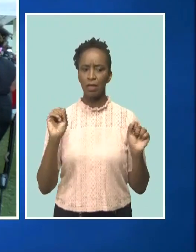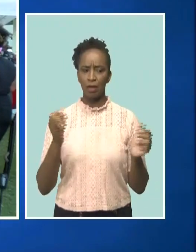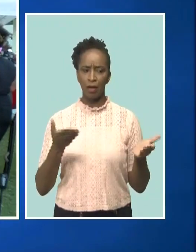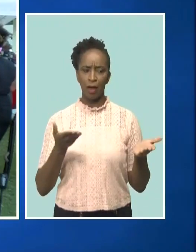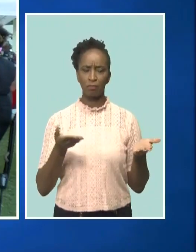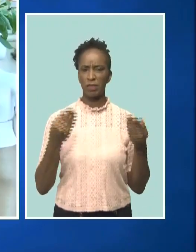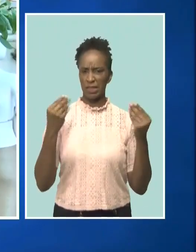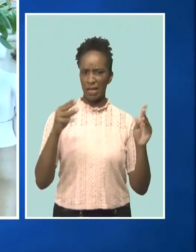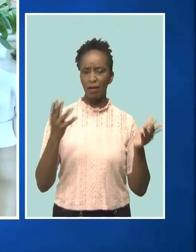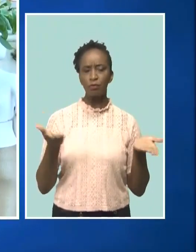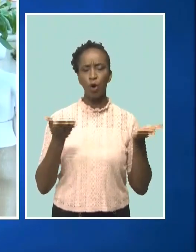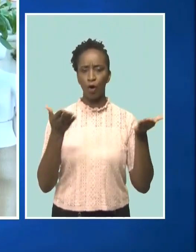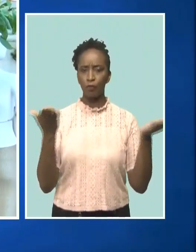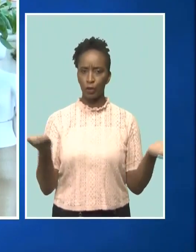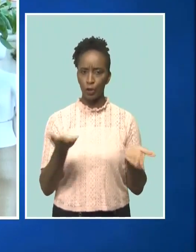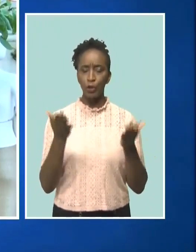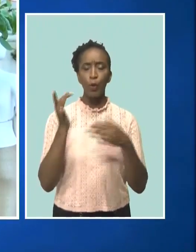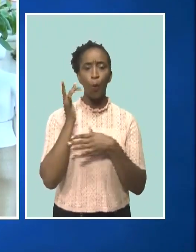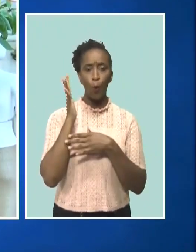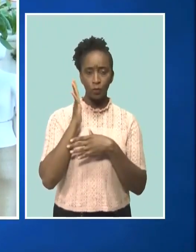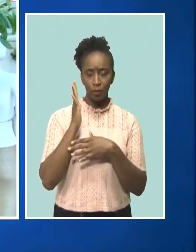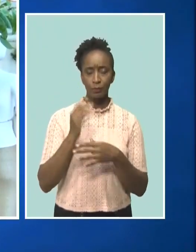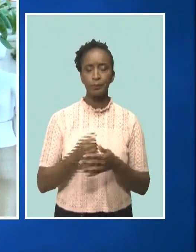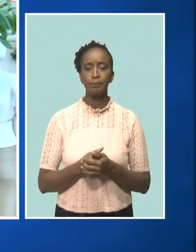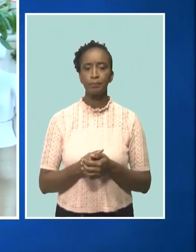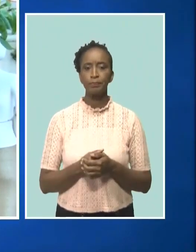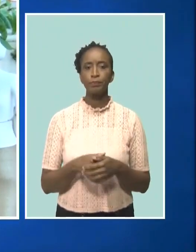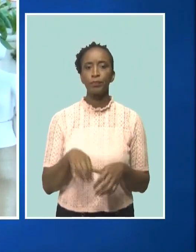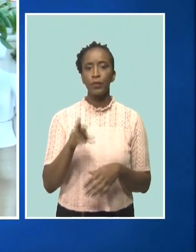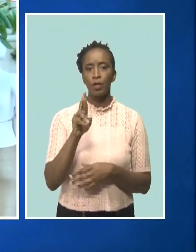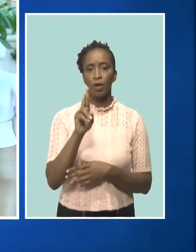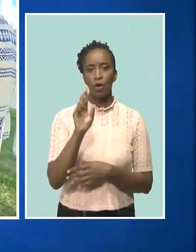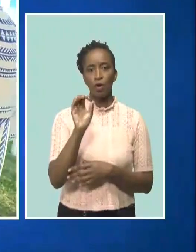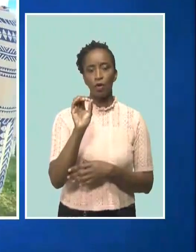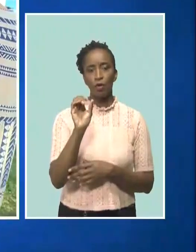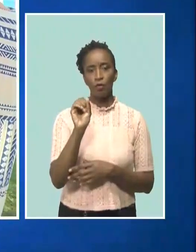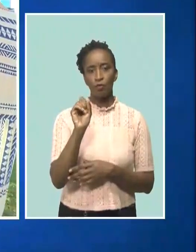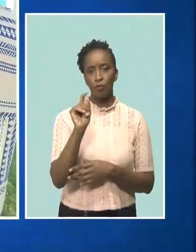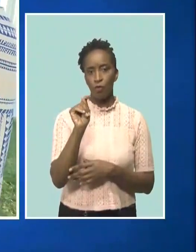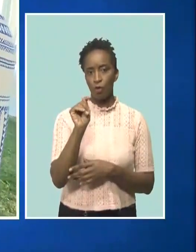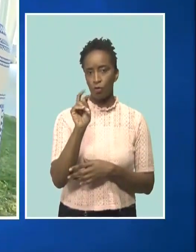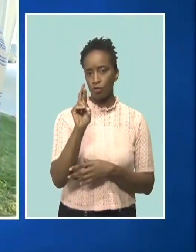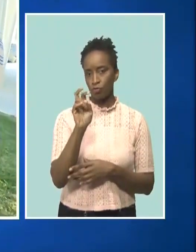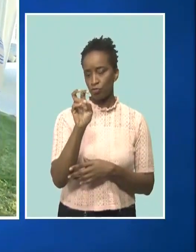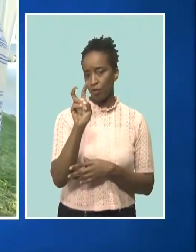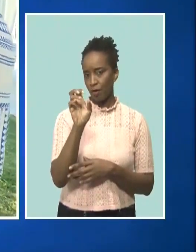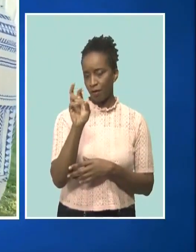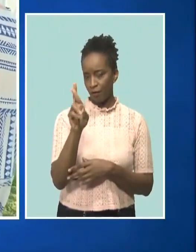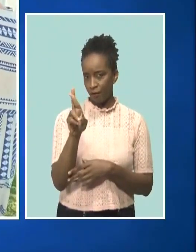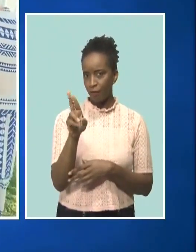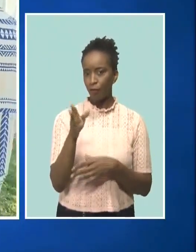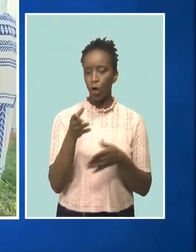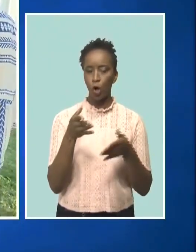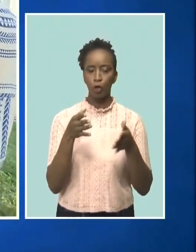and to the guests. Ross Trevor Resort's event coordinator Sonia Dawson said repeat visitors ask for the event and grab